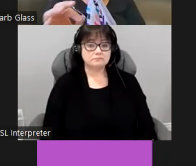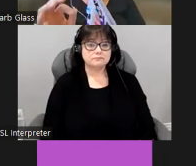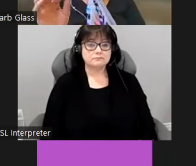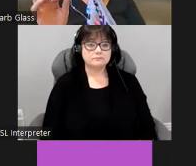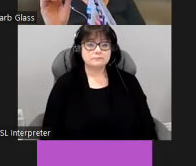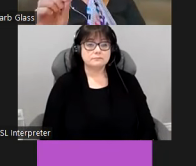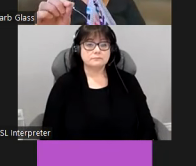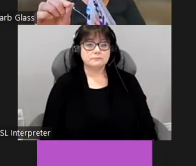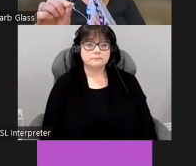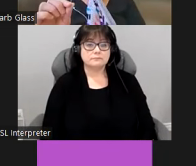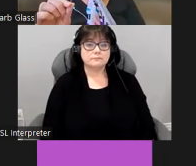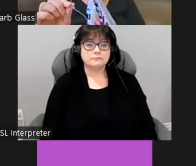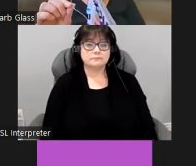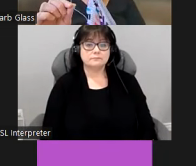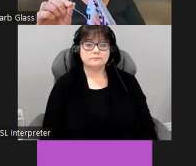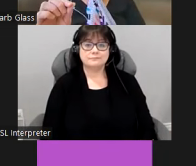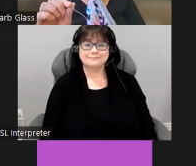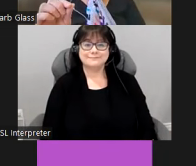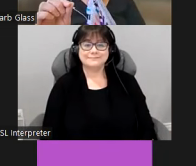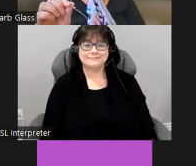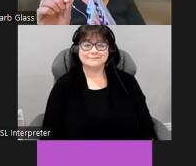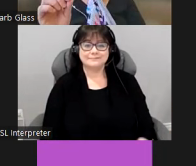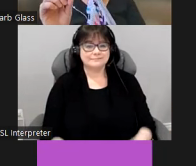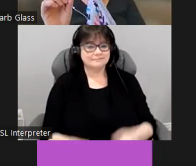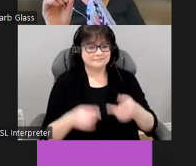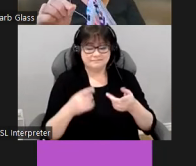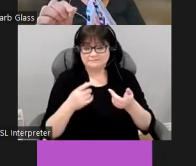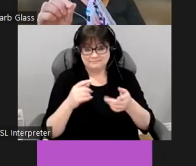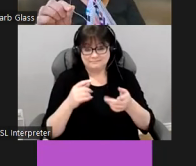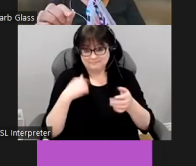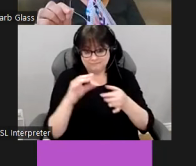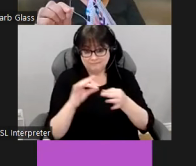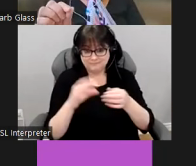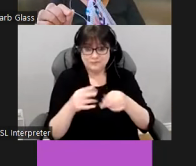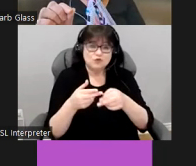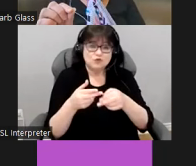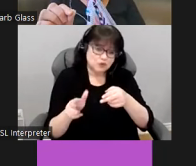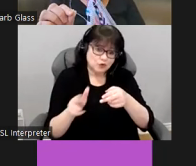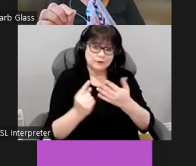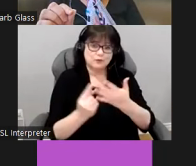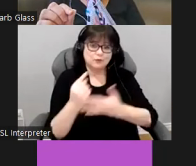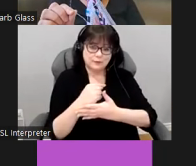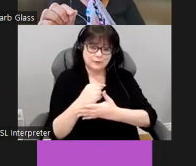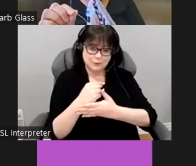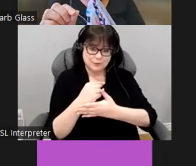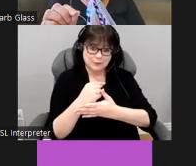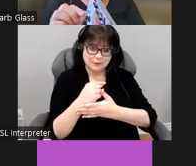So that was the very short review of the original federal government essential skills framework.